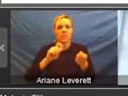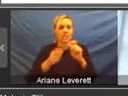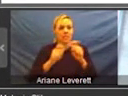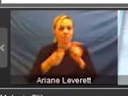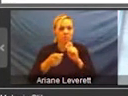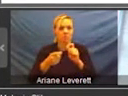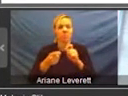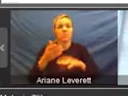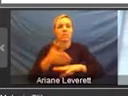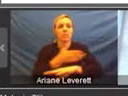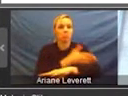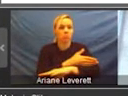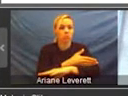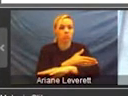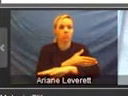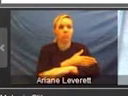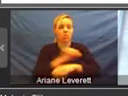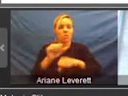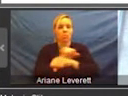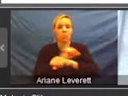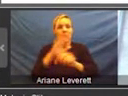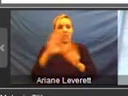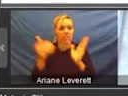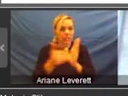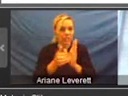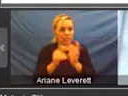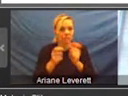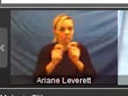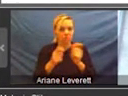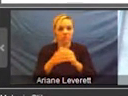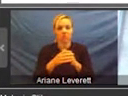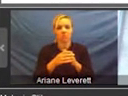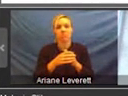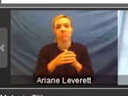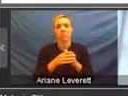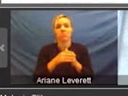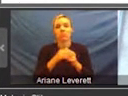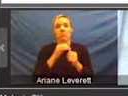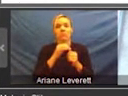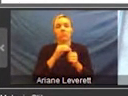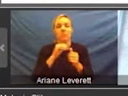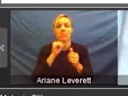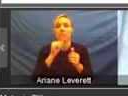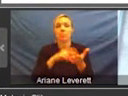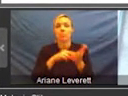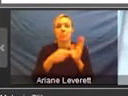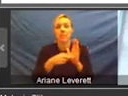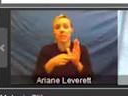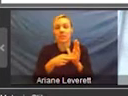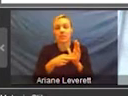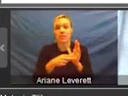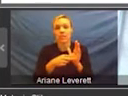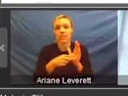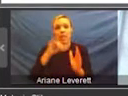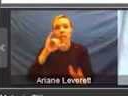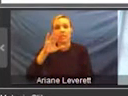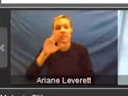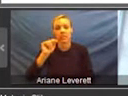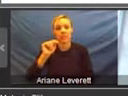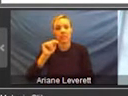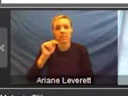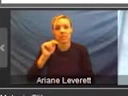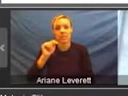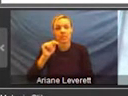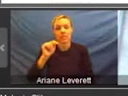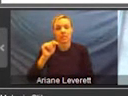improved, reworked. This does not necessarily only mean that ICTs cannot have